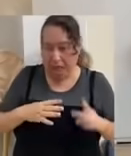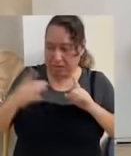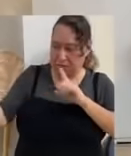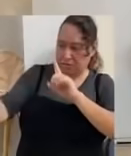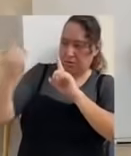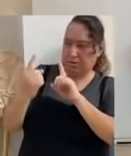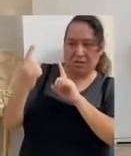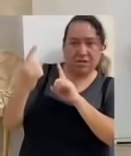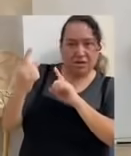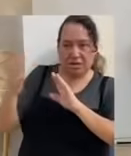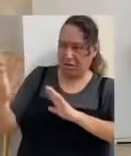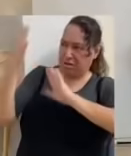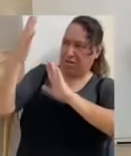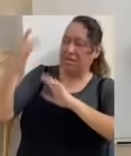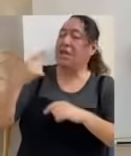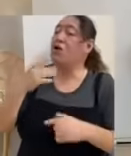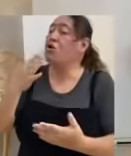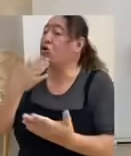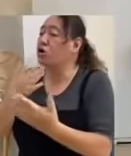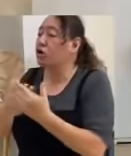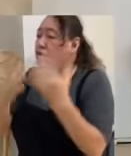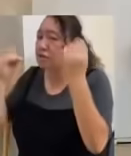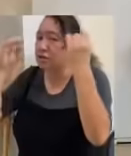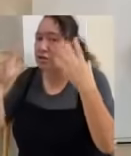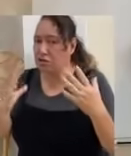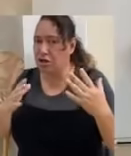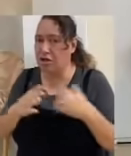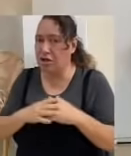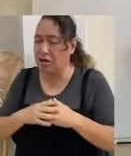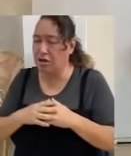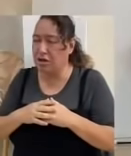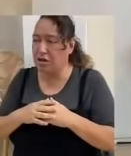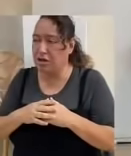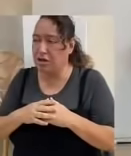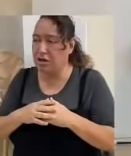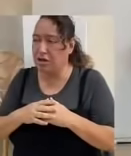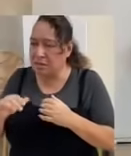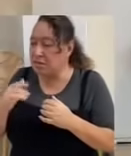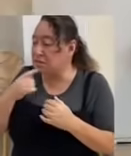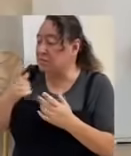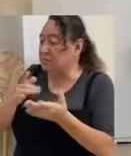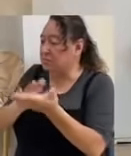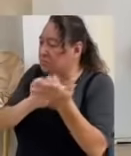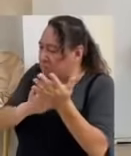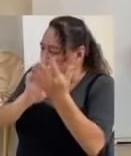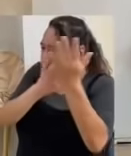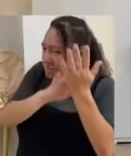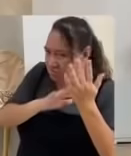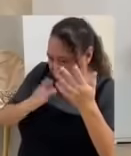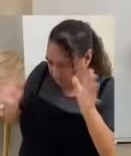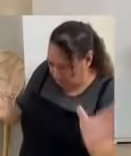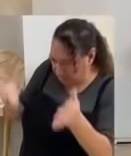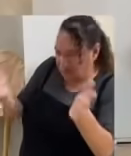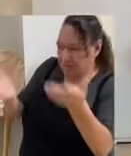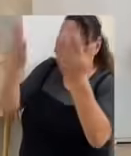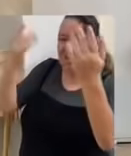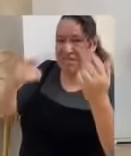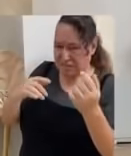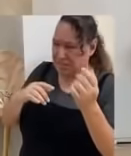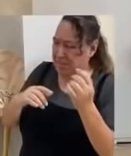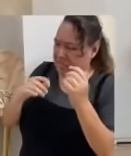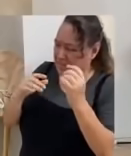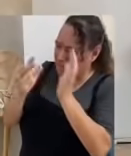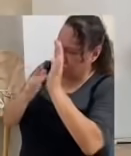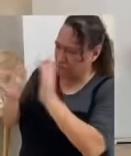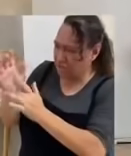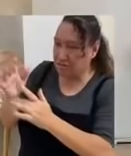says, good teacher. First of all, he adulates him, praise him. He praises Jesus. Oh, good teacher.